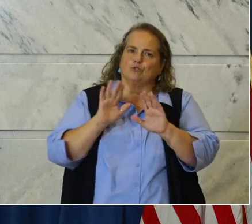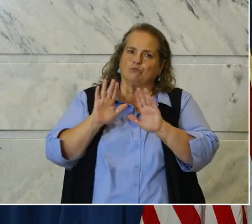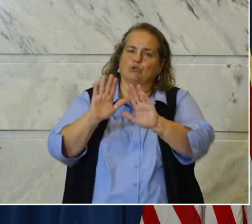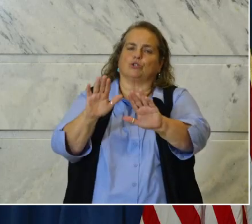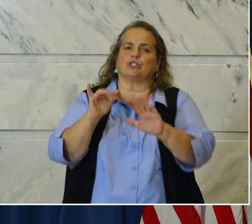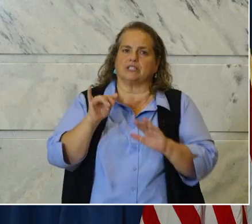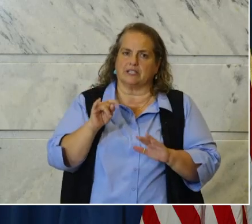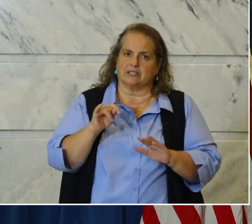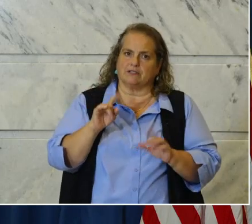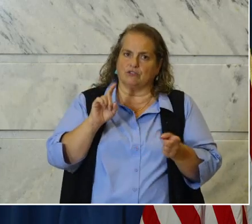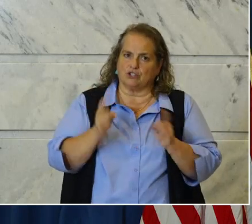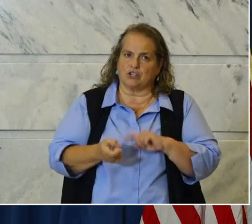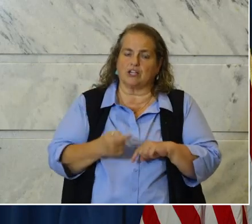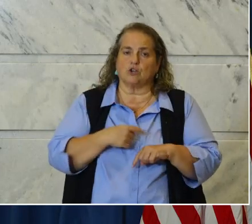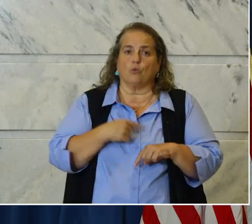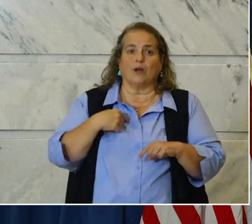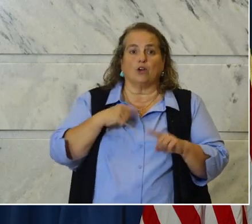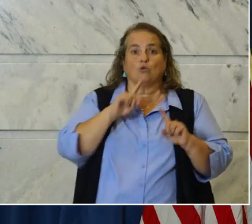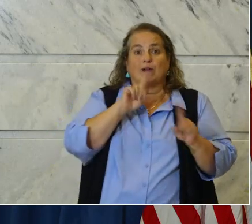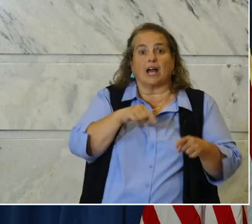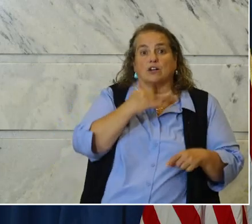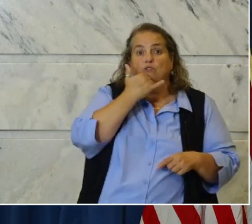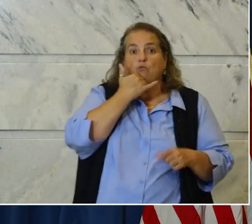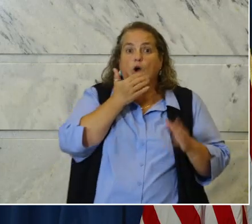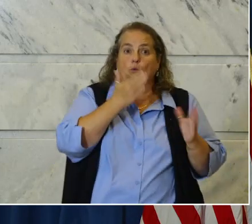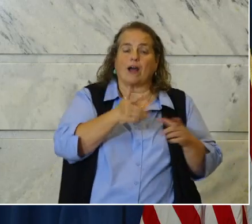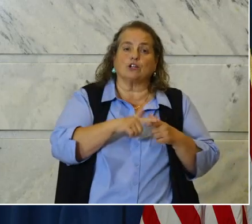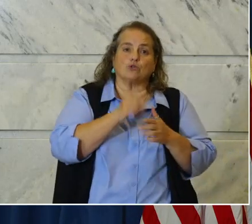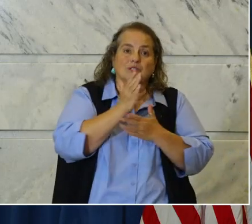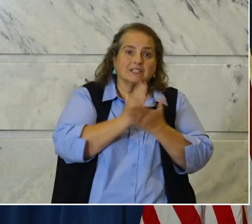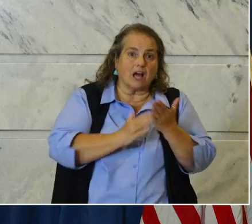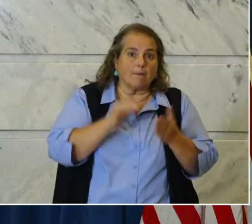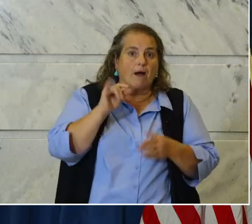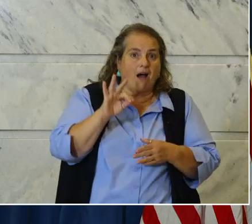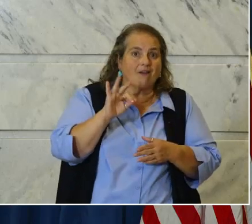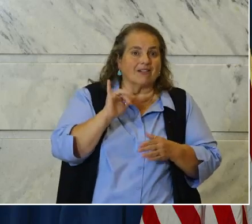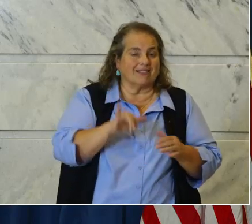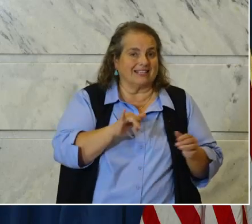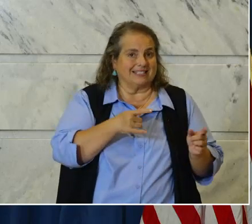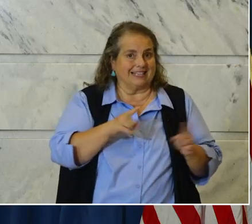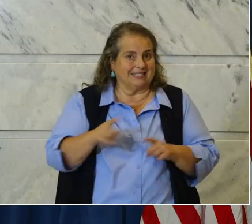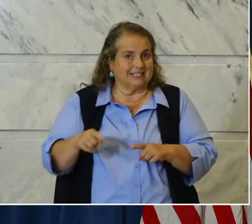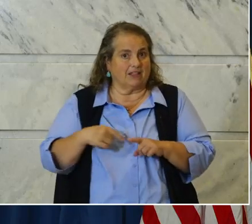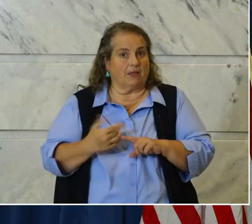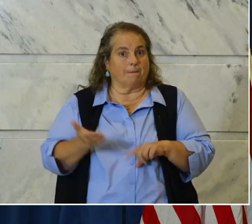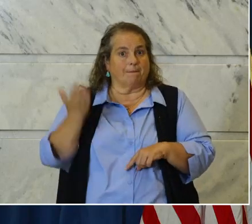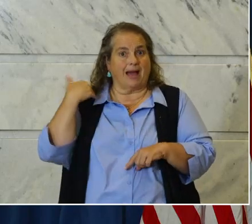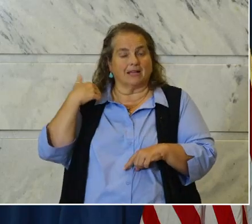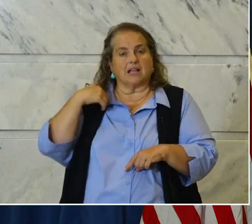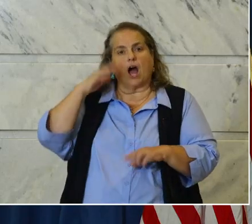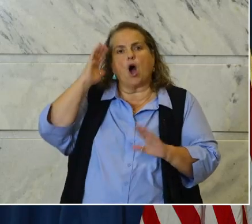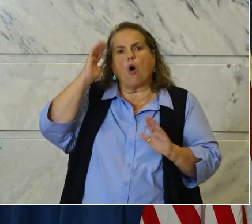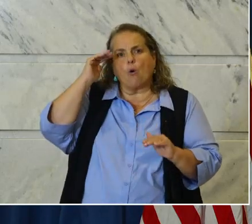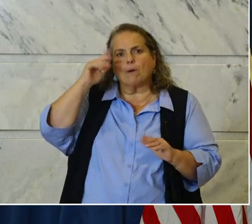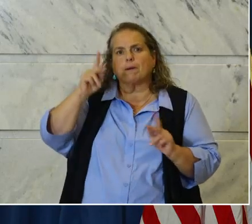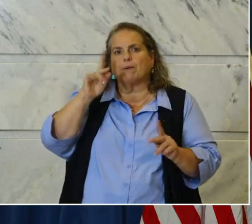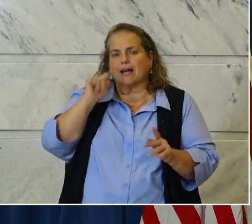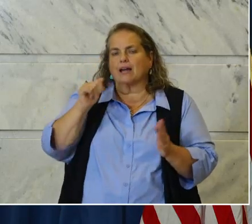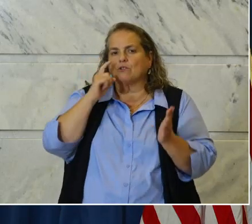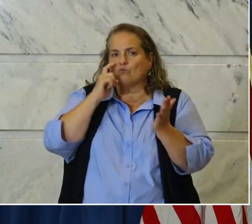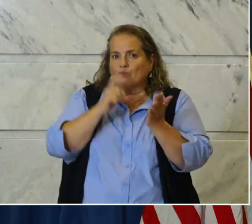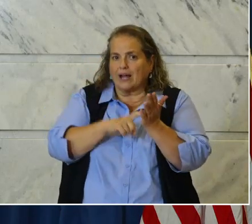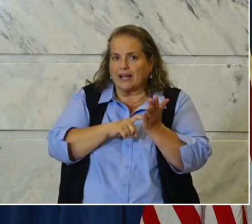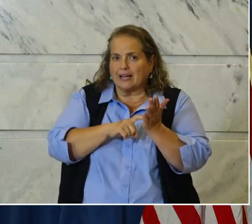we reacted the wrong way to some of these instances in the past. I hope people can